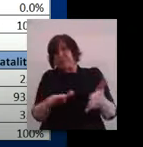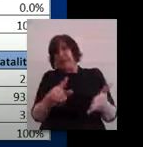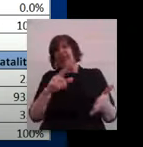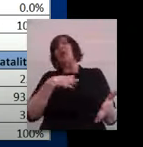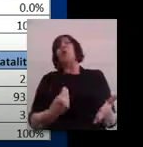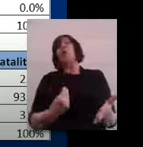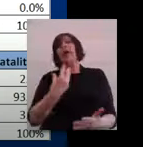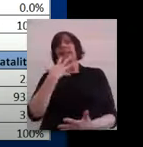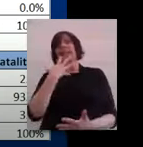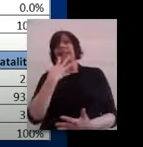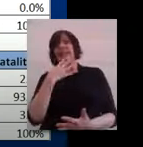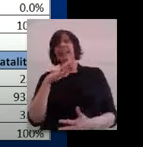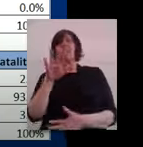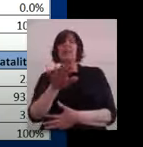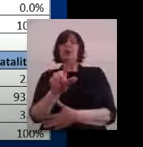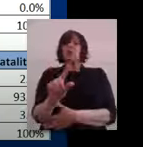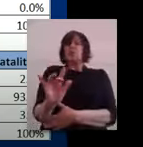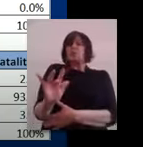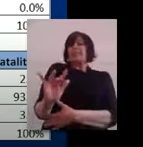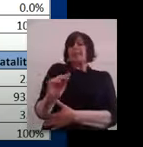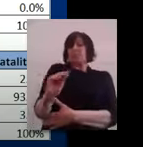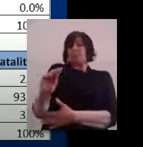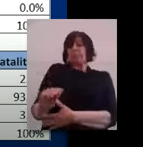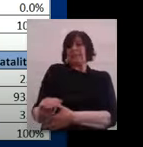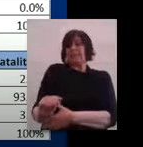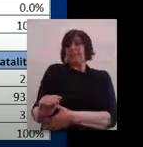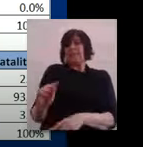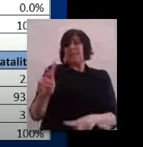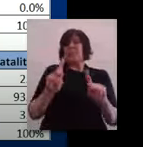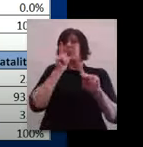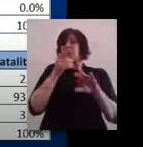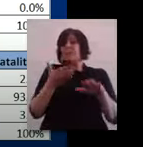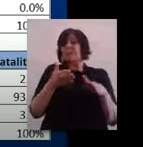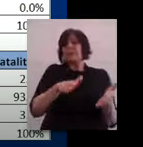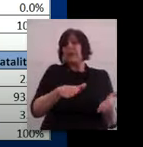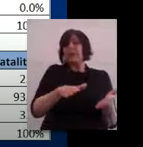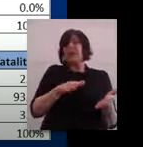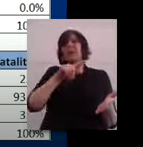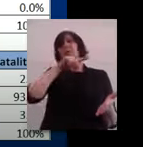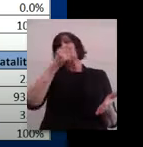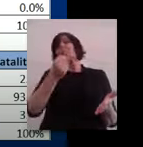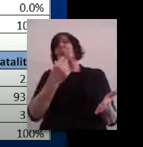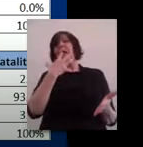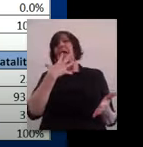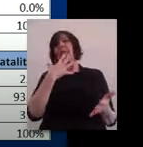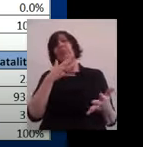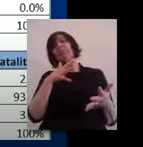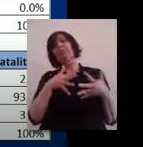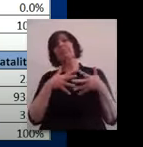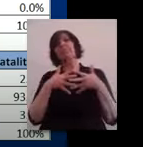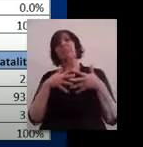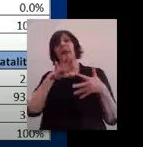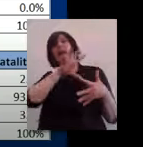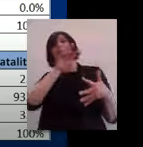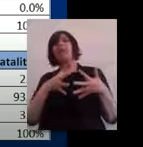about 25% of our fatalities are Black or African American. And then